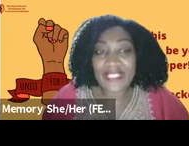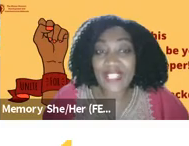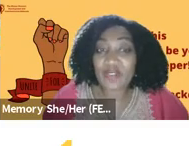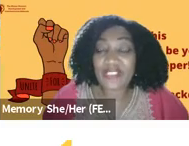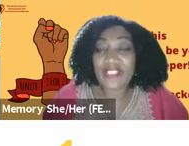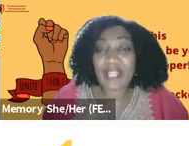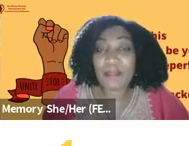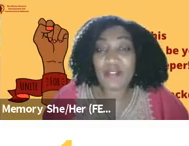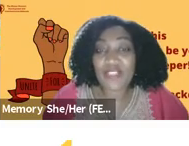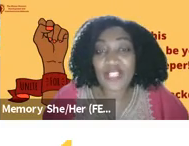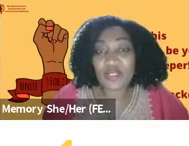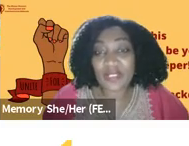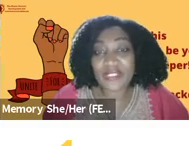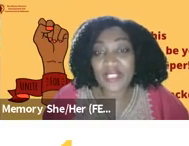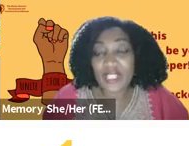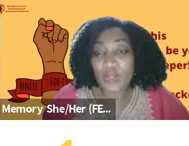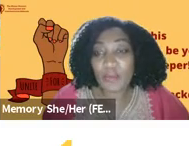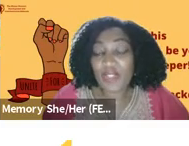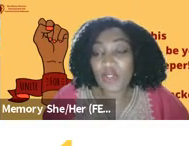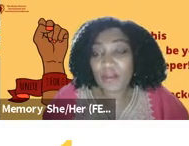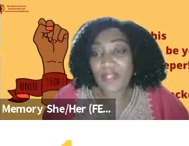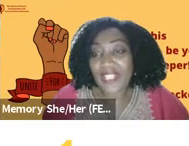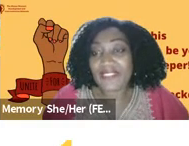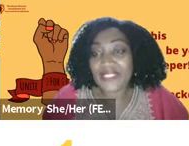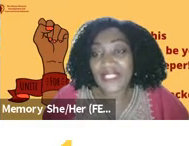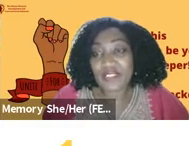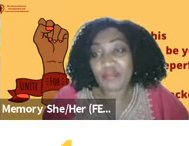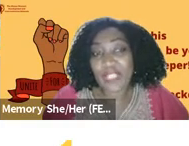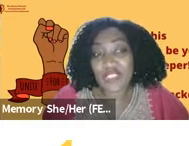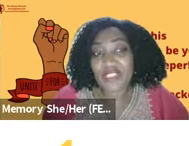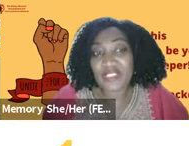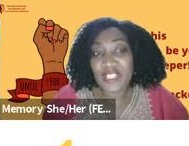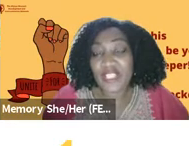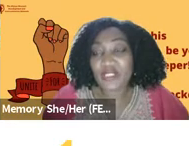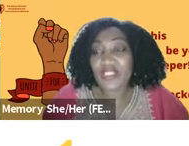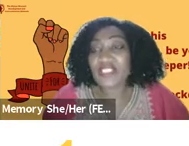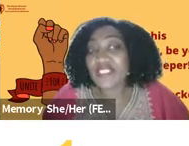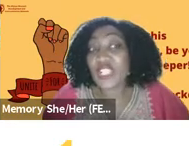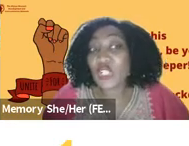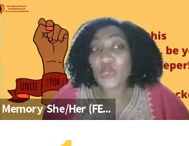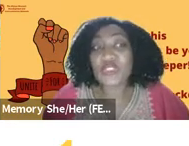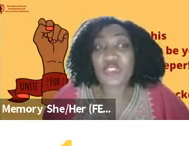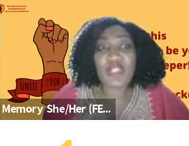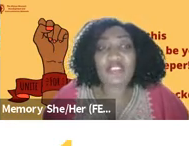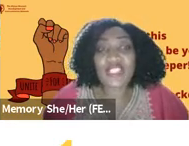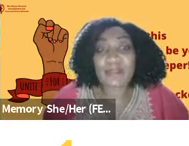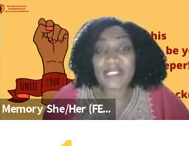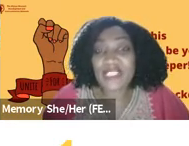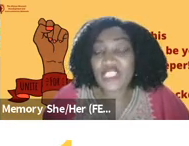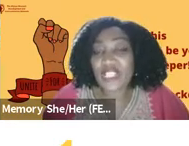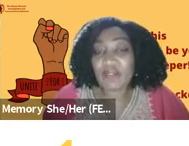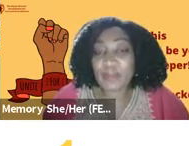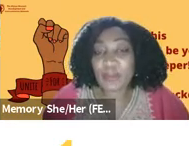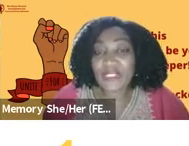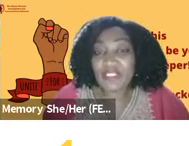there's increase in the number of countries with a comprehensive set of measures. So this includes through investment